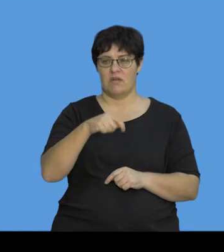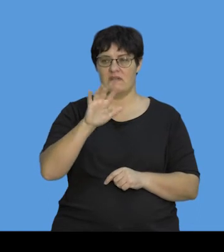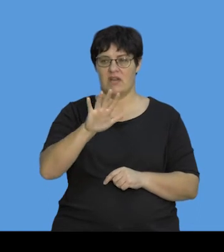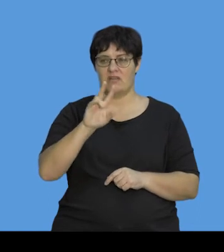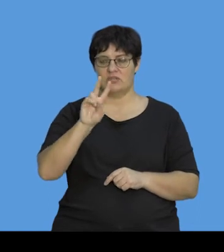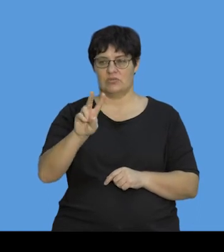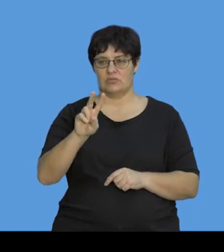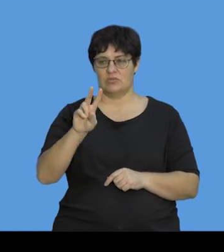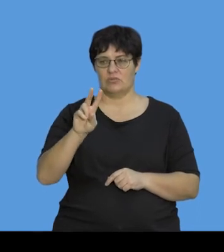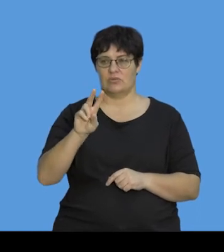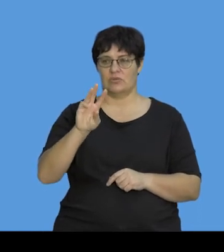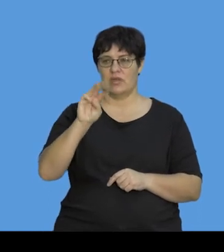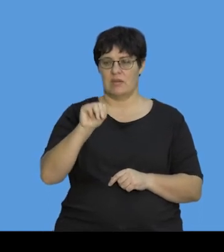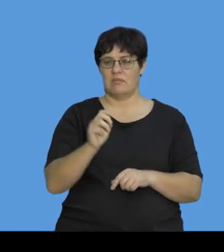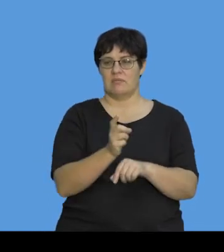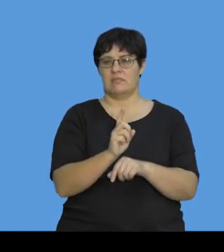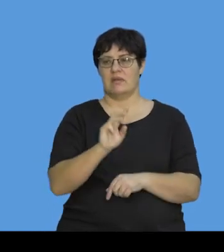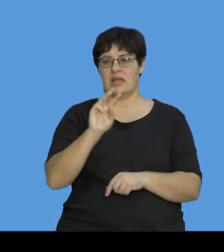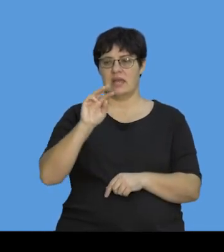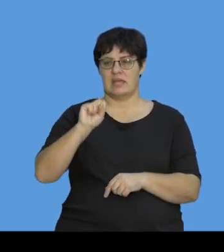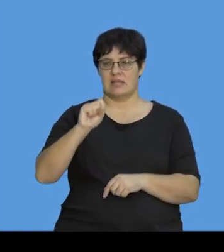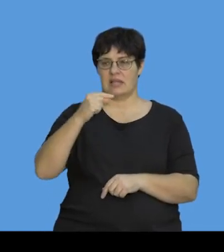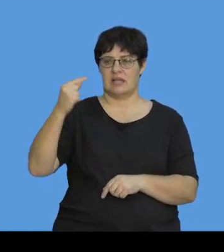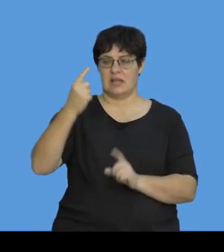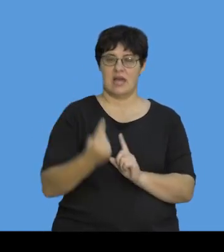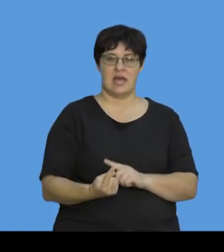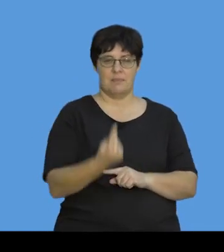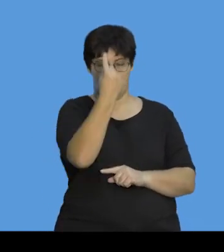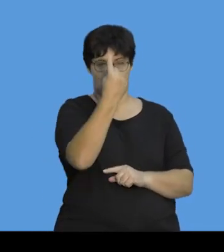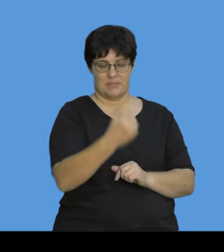23,52 meters per second up.